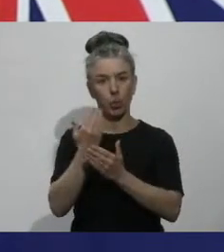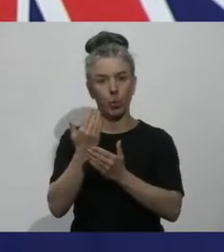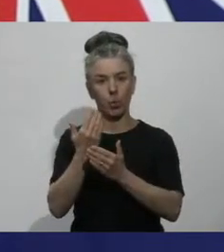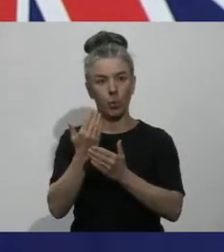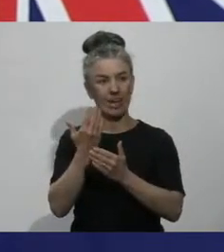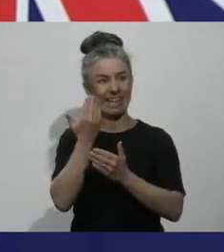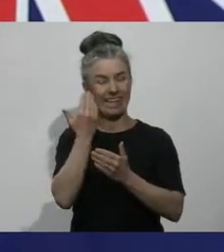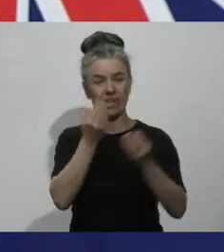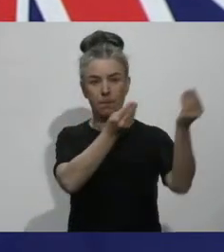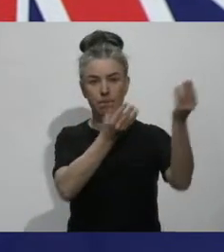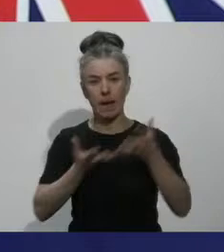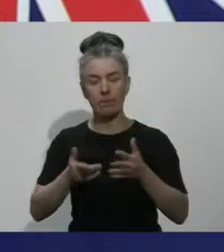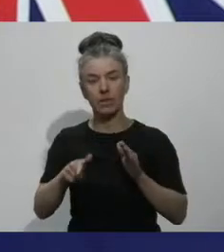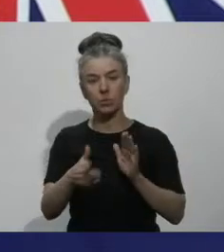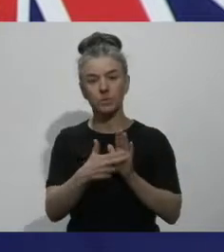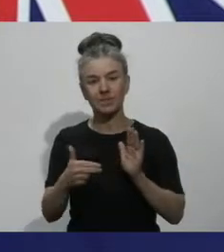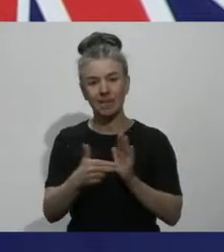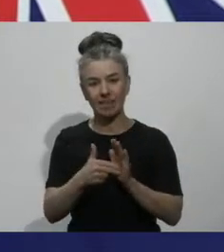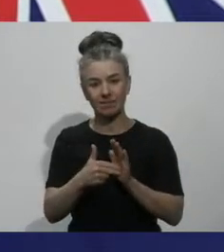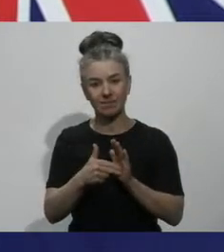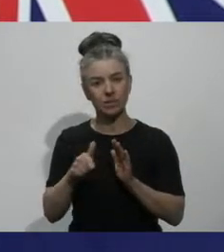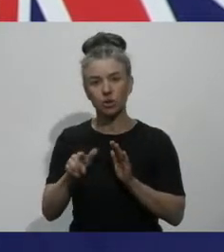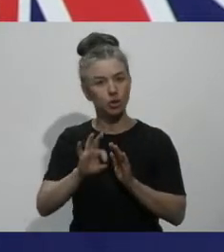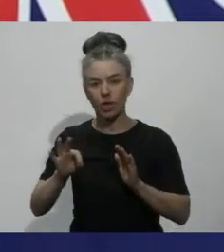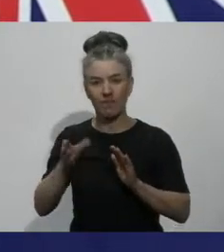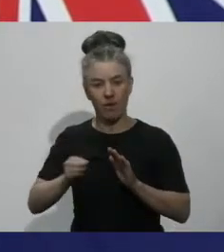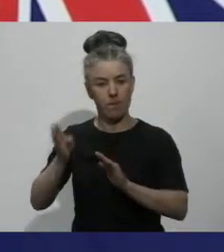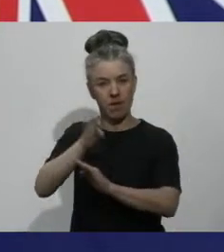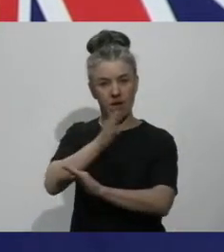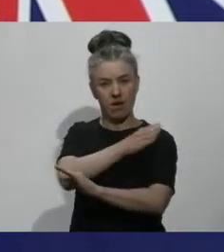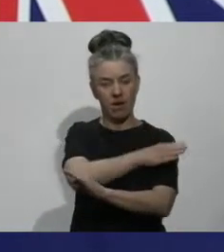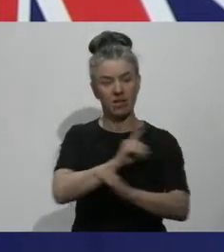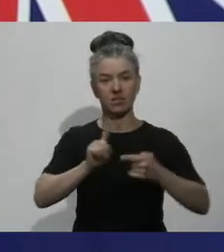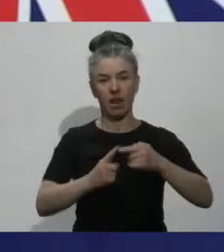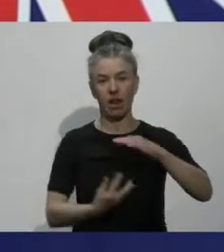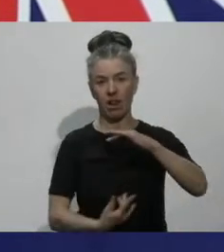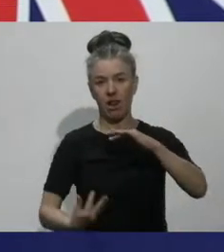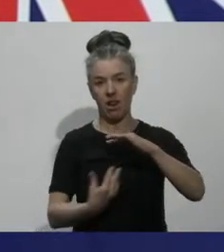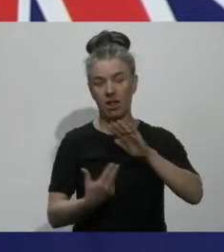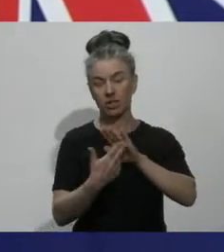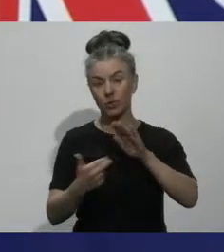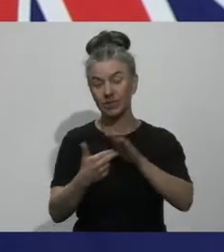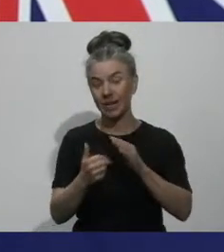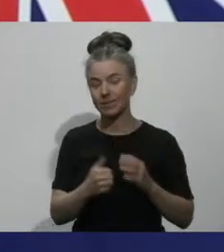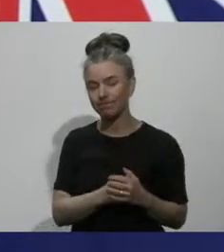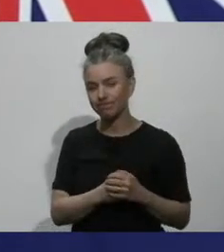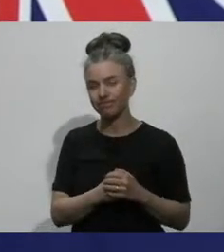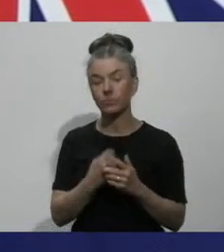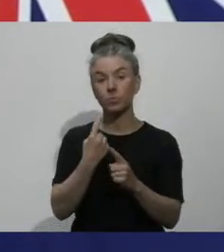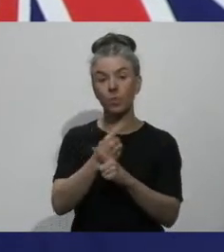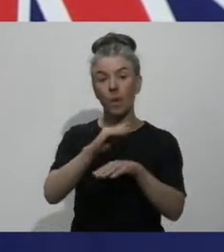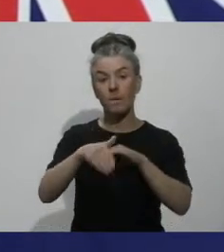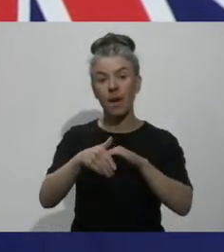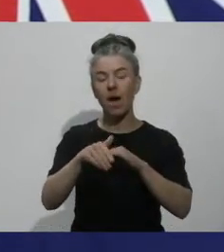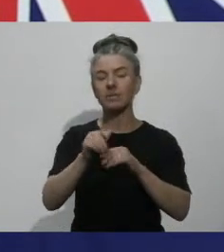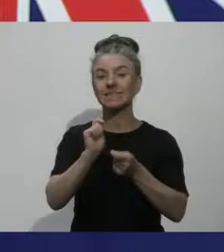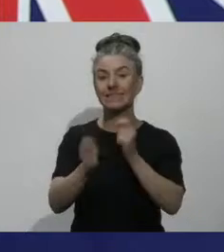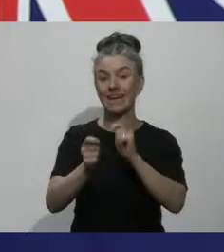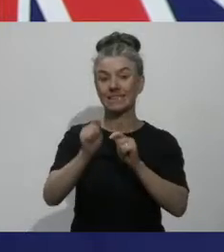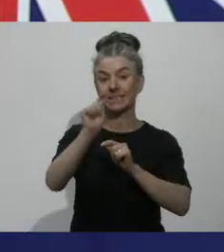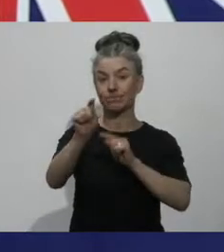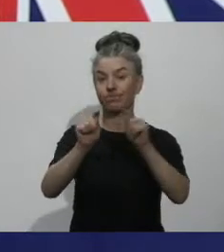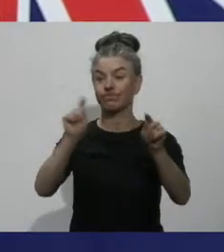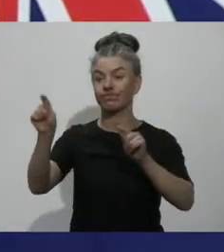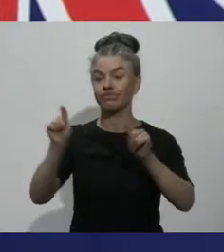Zealand. In terms of wider surveillance, since I made the announcement to move alert levels